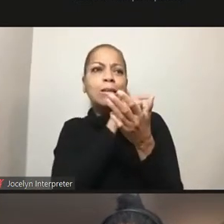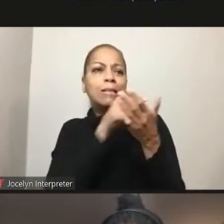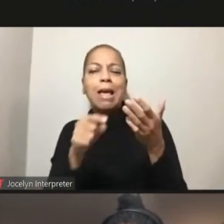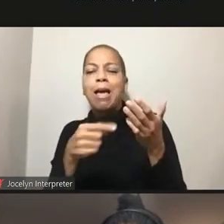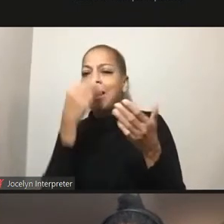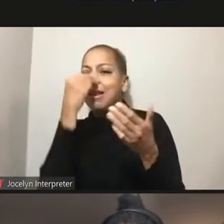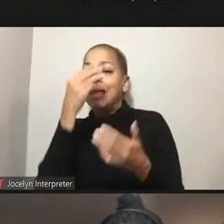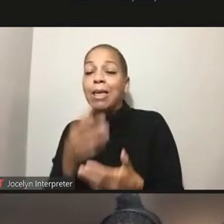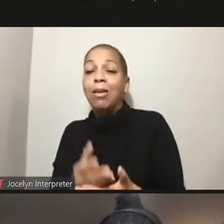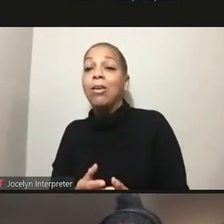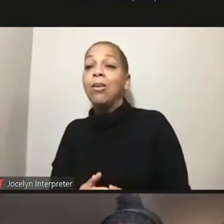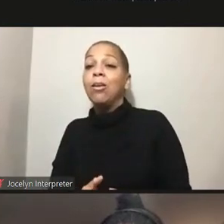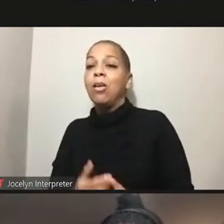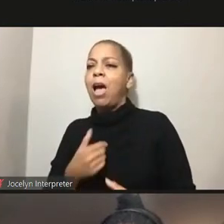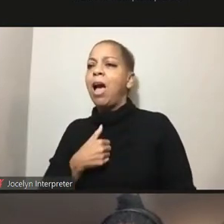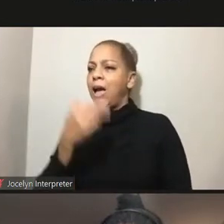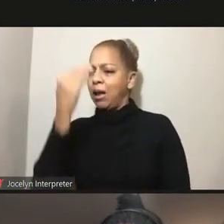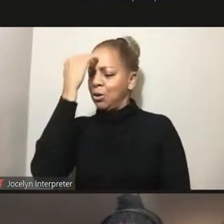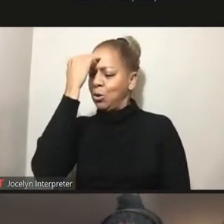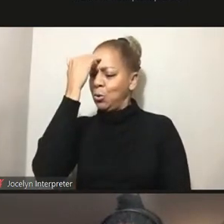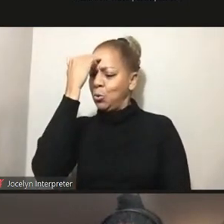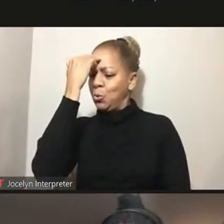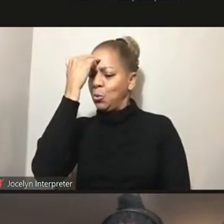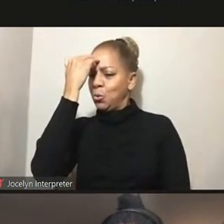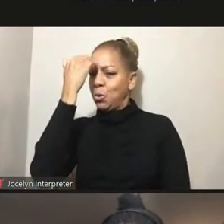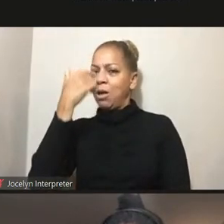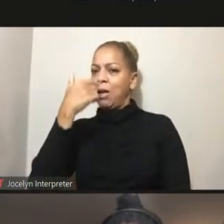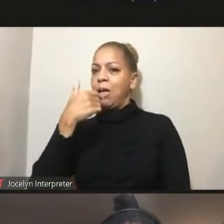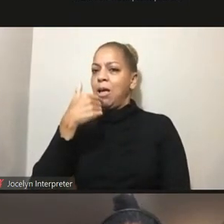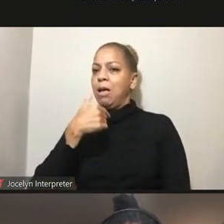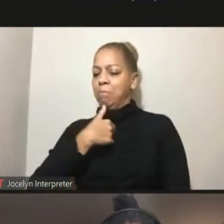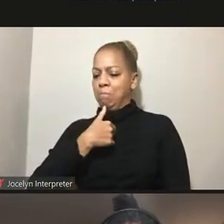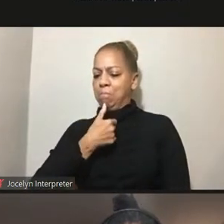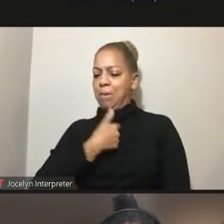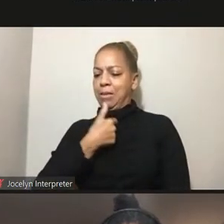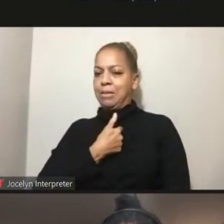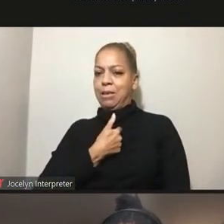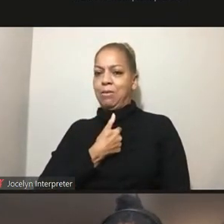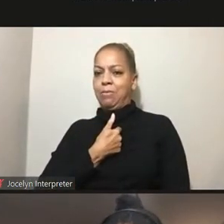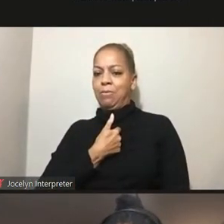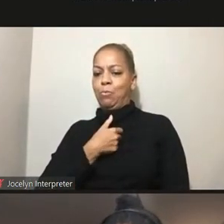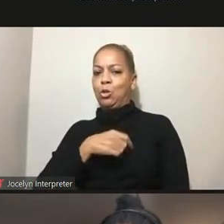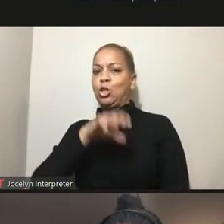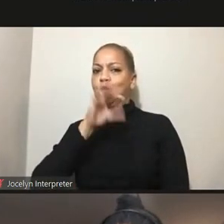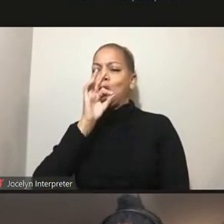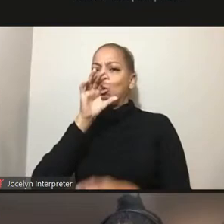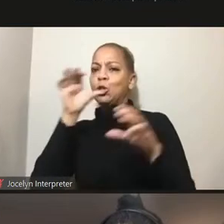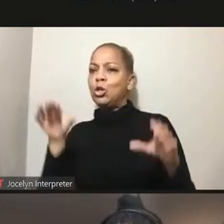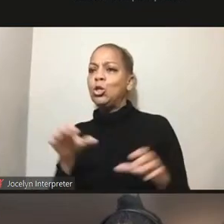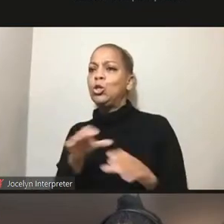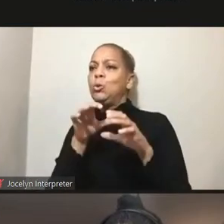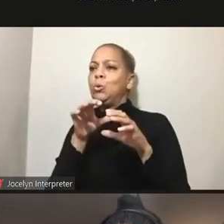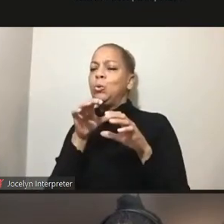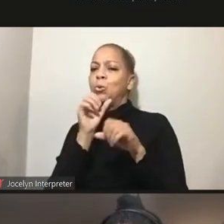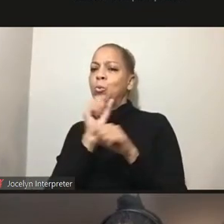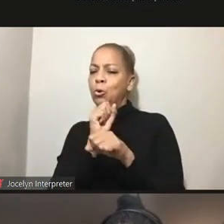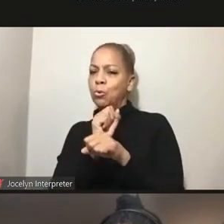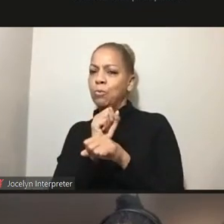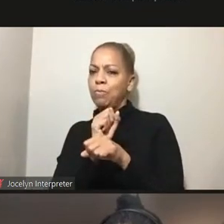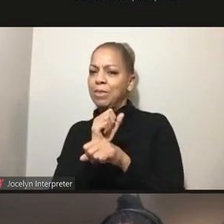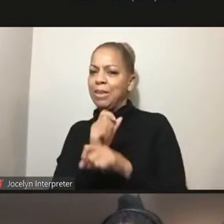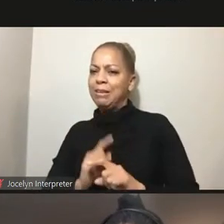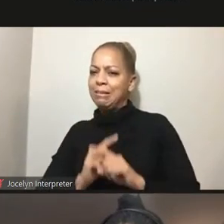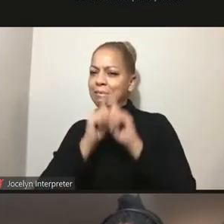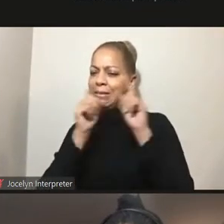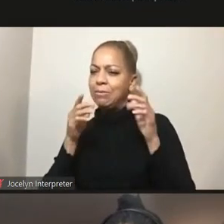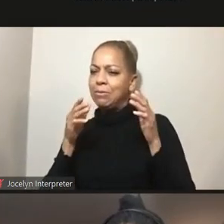I was the chosen one to deliver these deeds. And so it's a different way of existing in